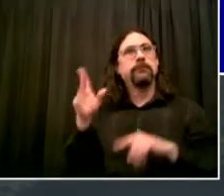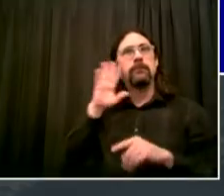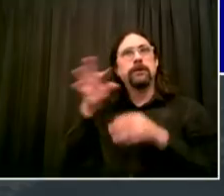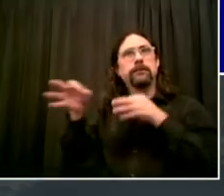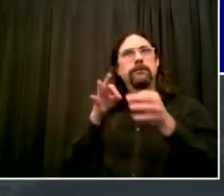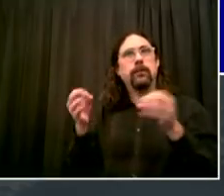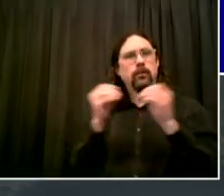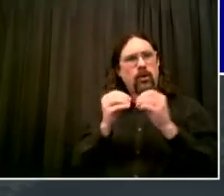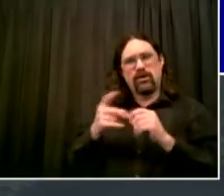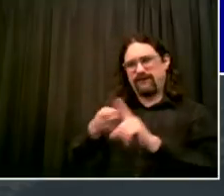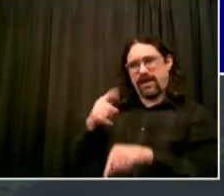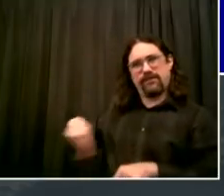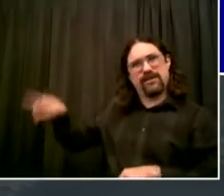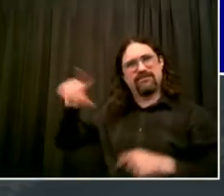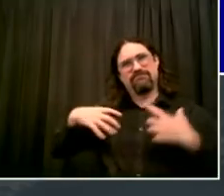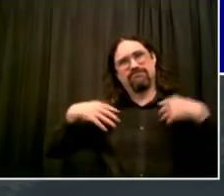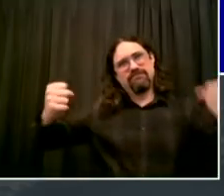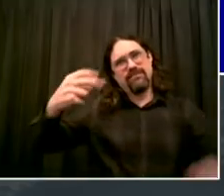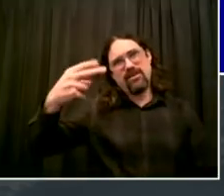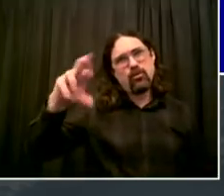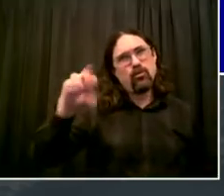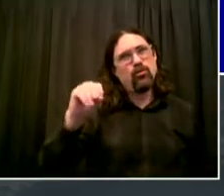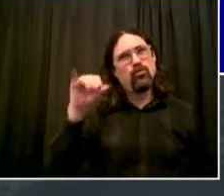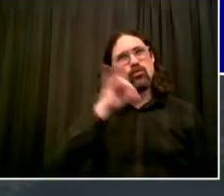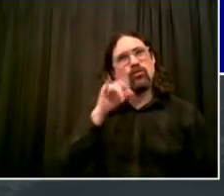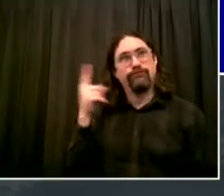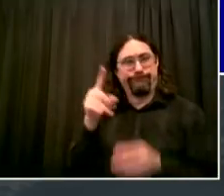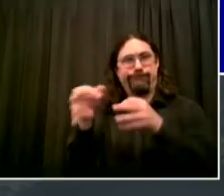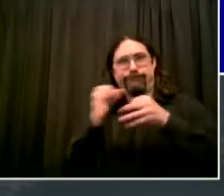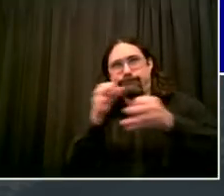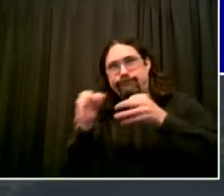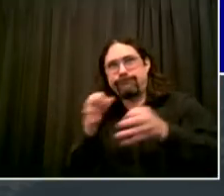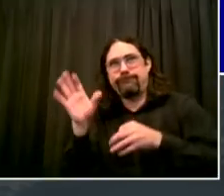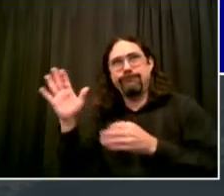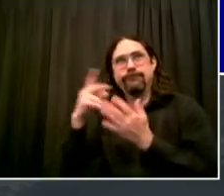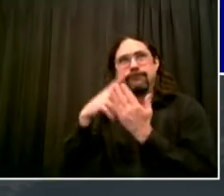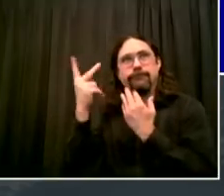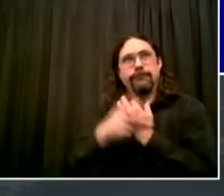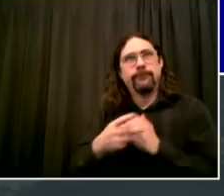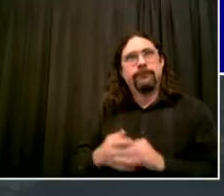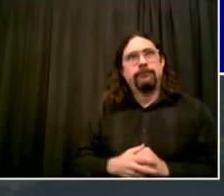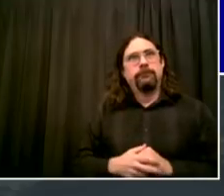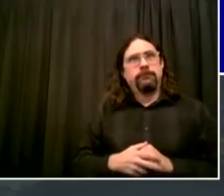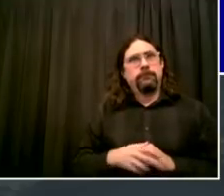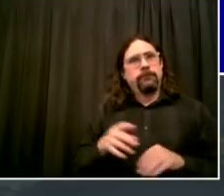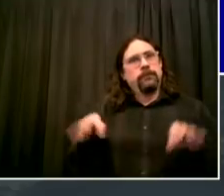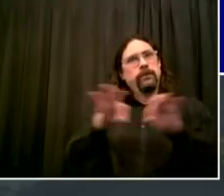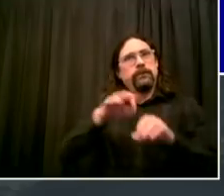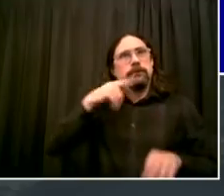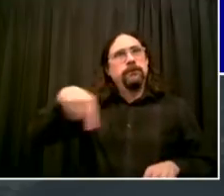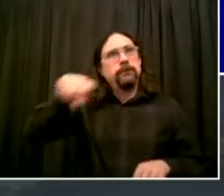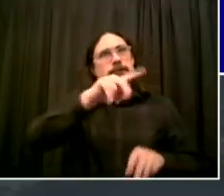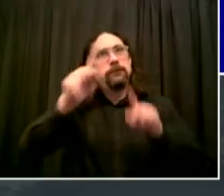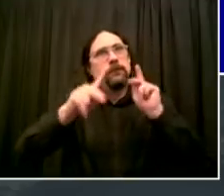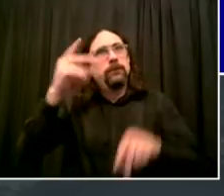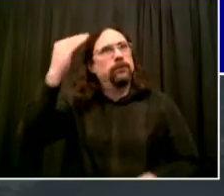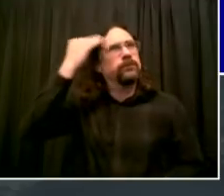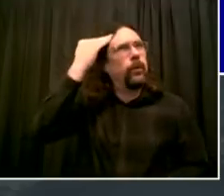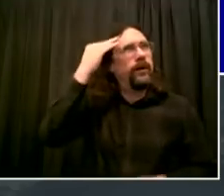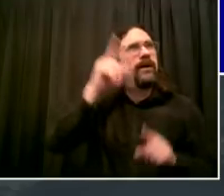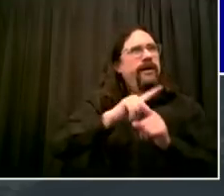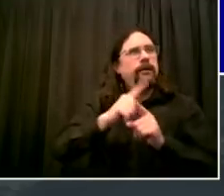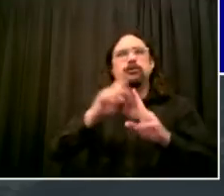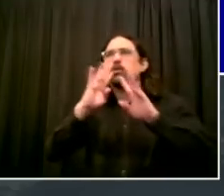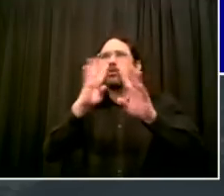who work with them are the kind of heroes people need to know. At a moment where everyone's looking for where we go, this, I believe, is one of the ways we move